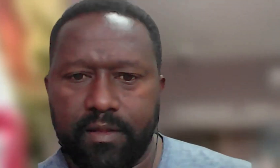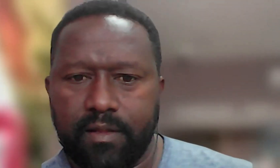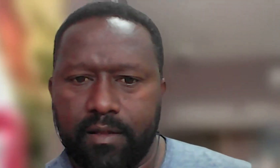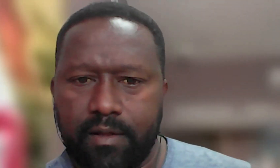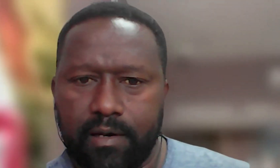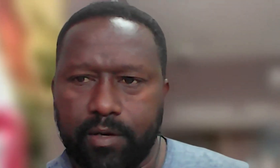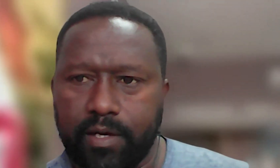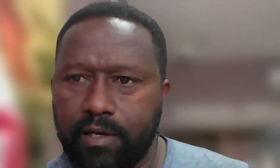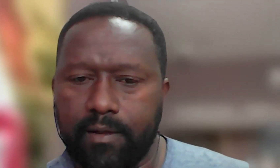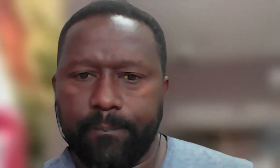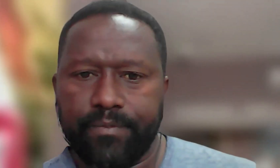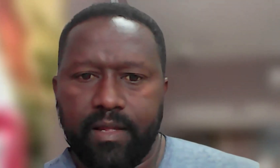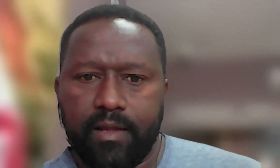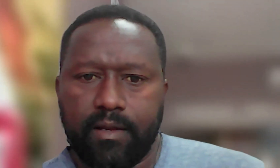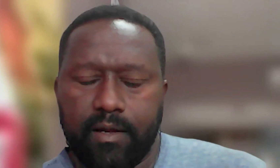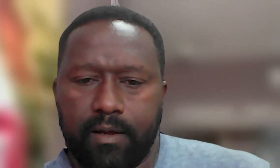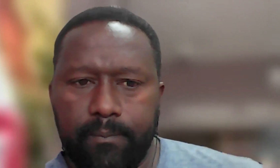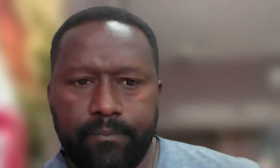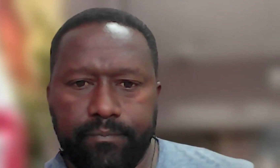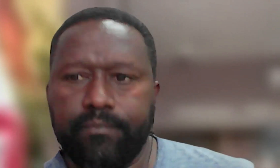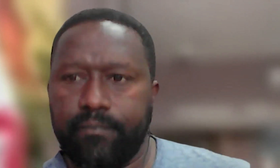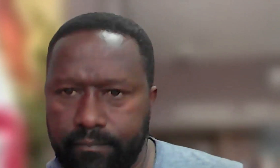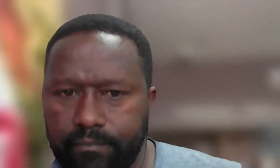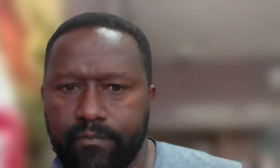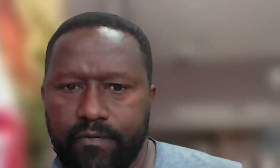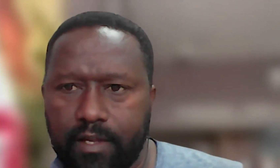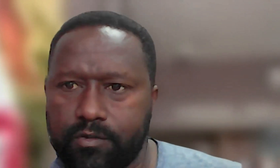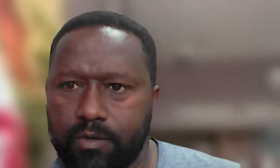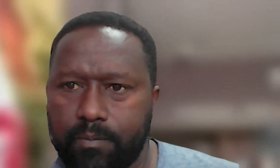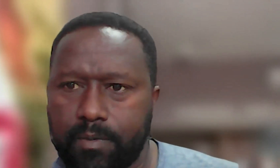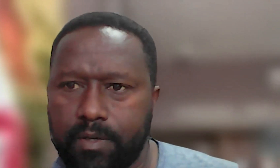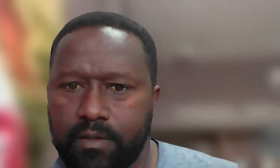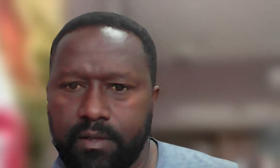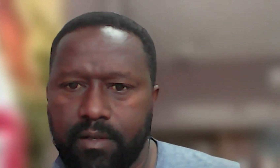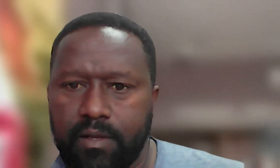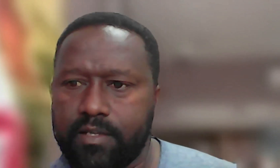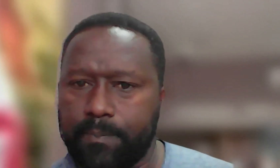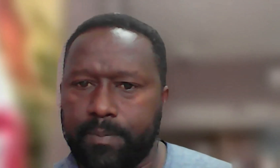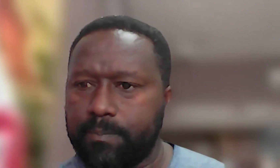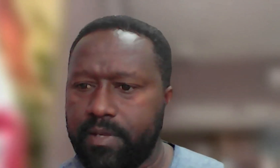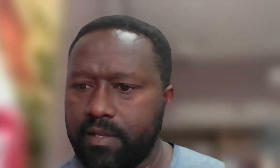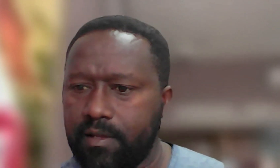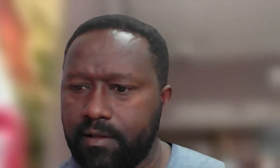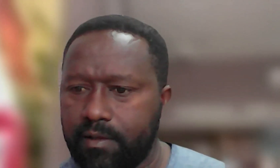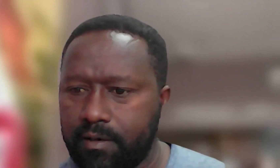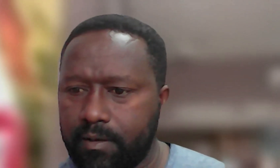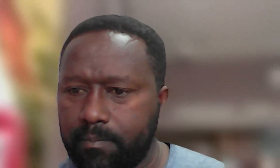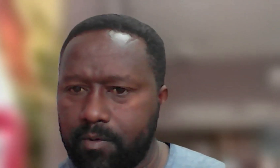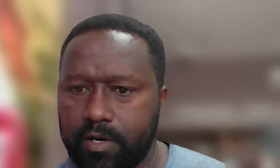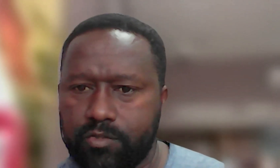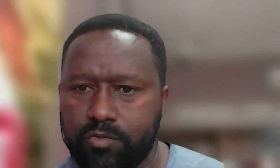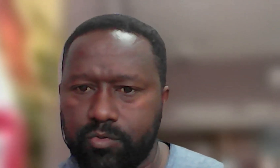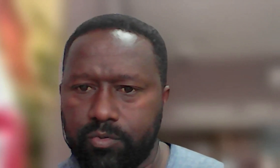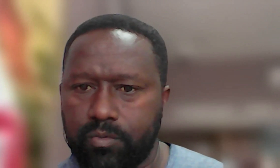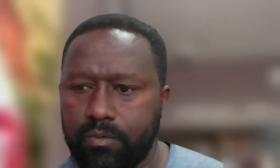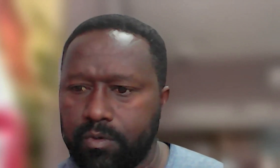me loud and clear. Yes, we can. Thank you so much. It's a pleasure being here, and I'm